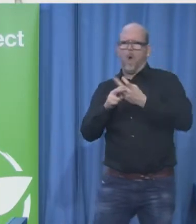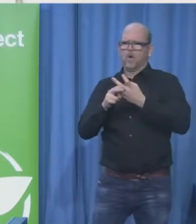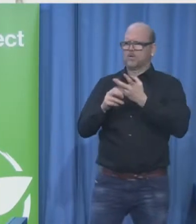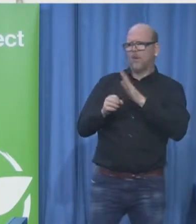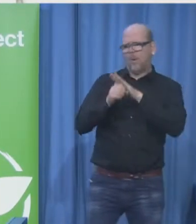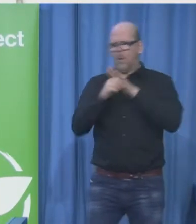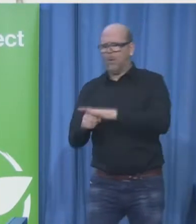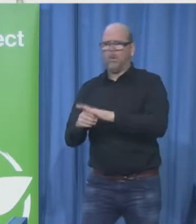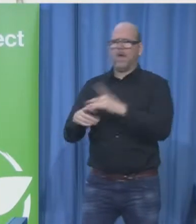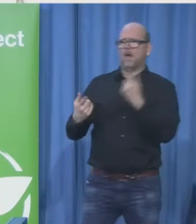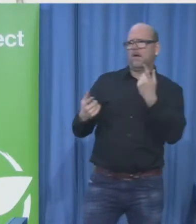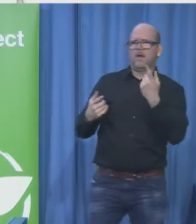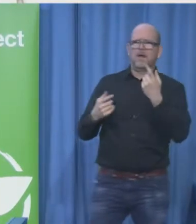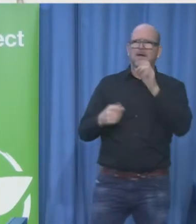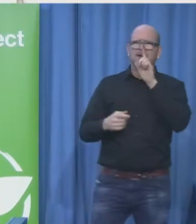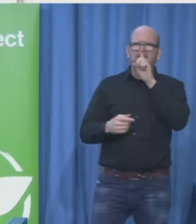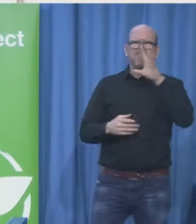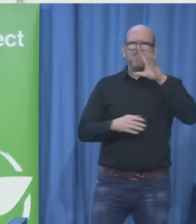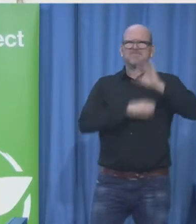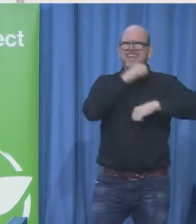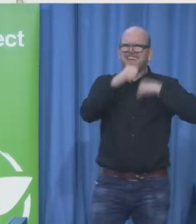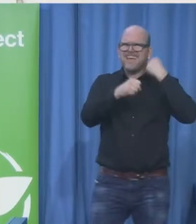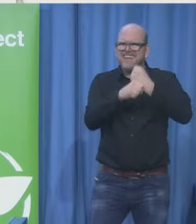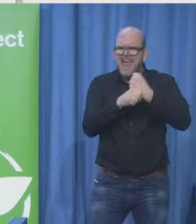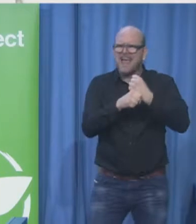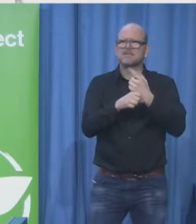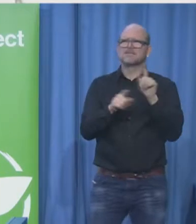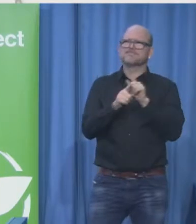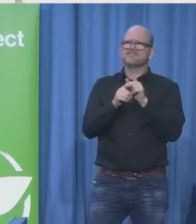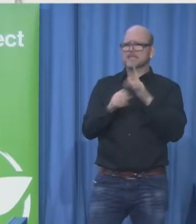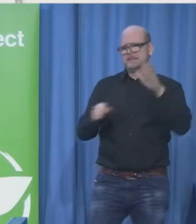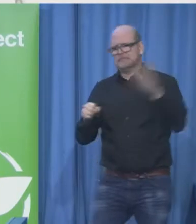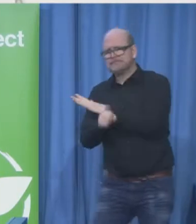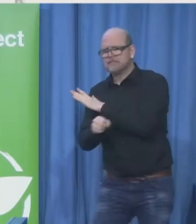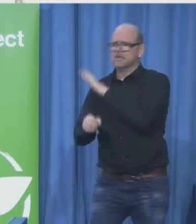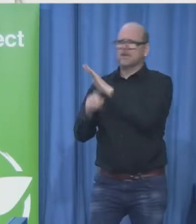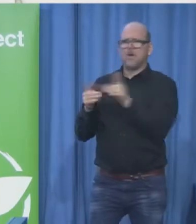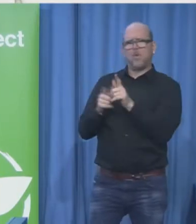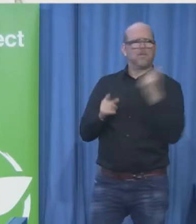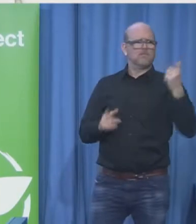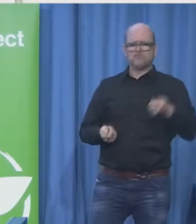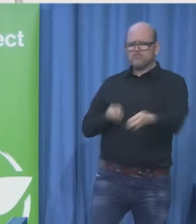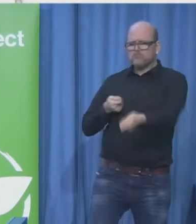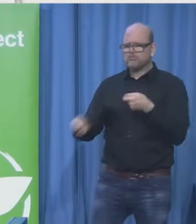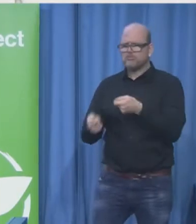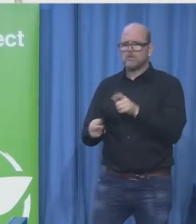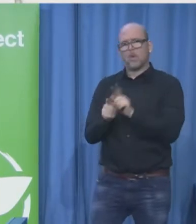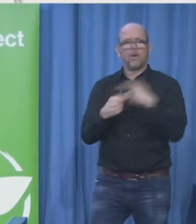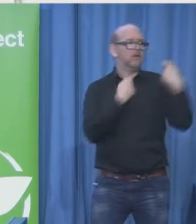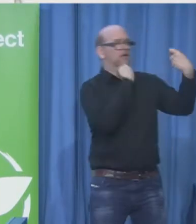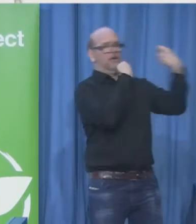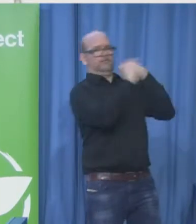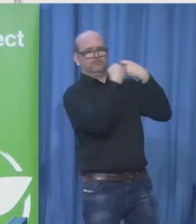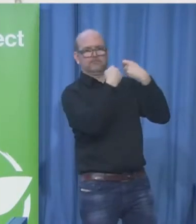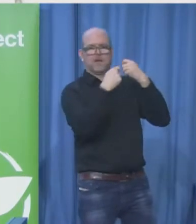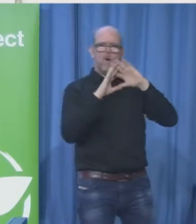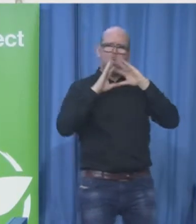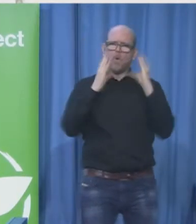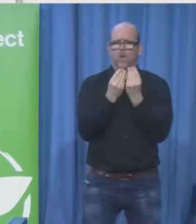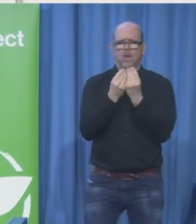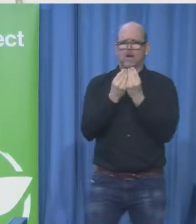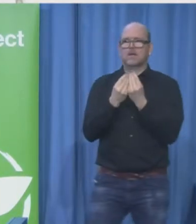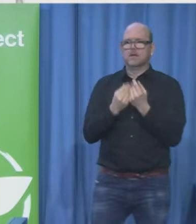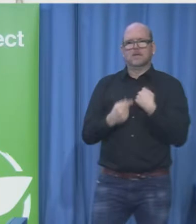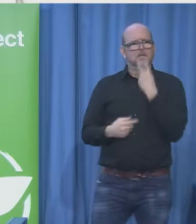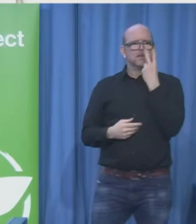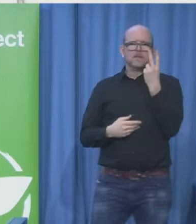to understand that discrimination, even imperceptible, is criminals. To